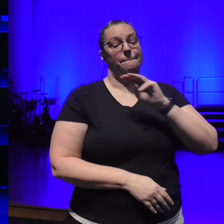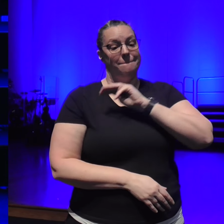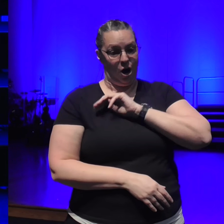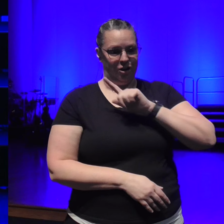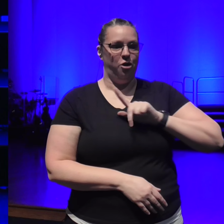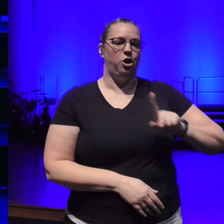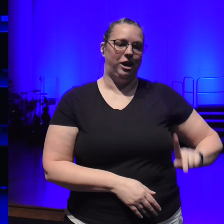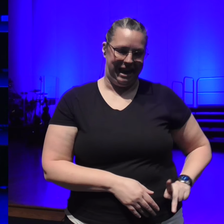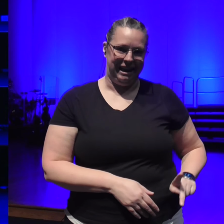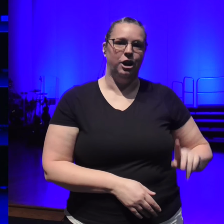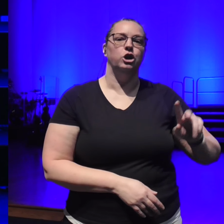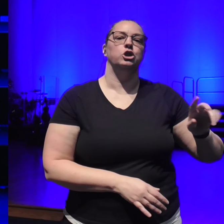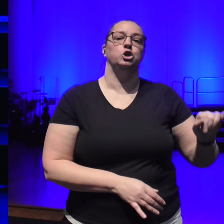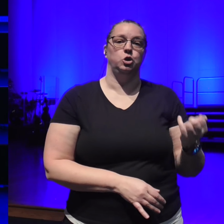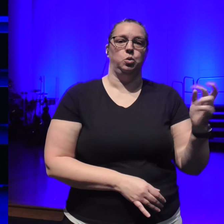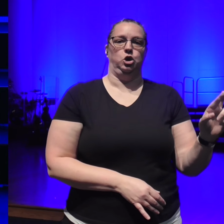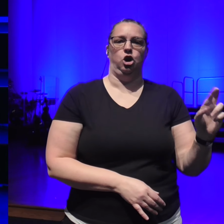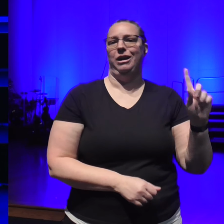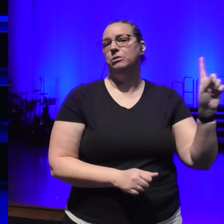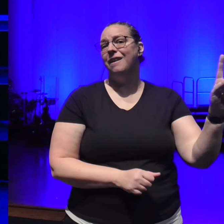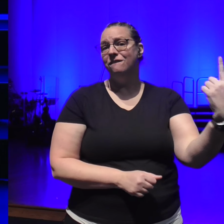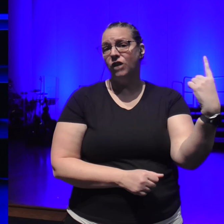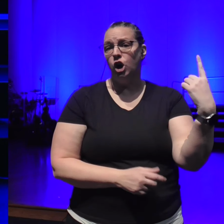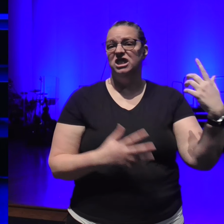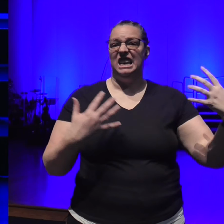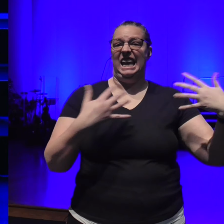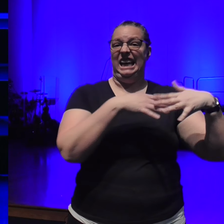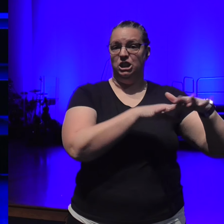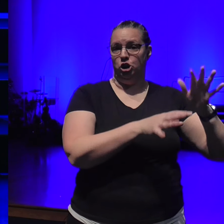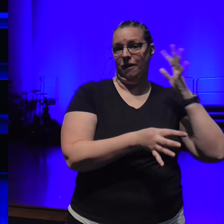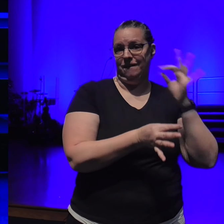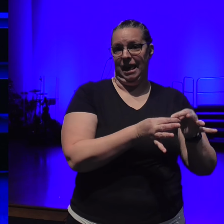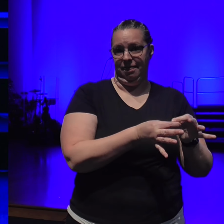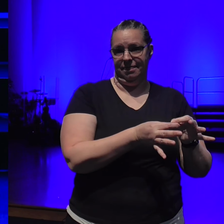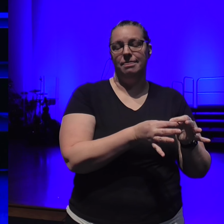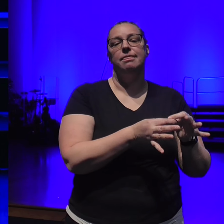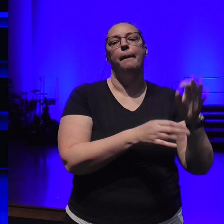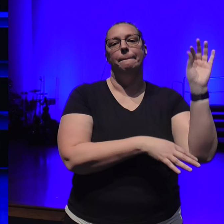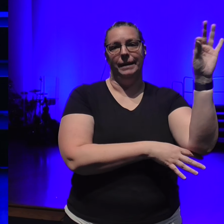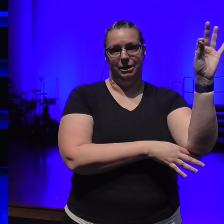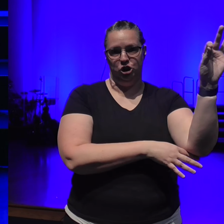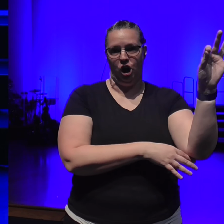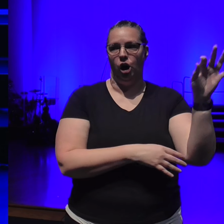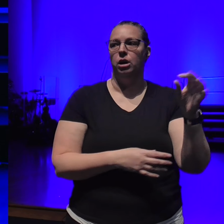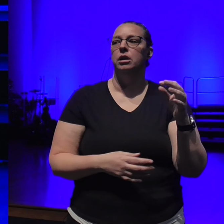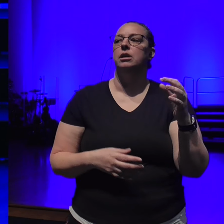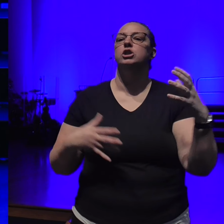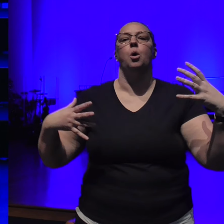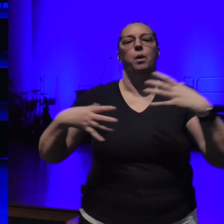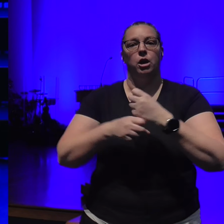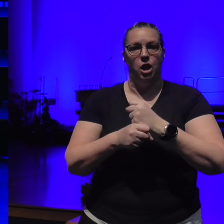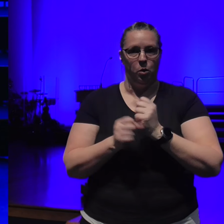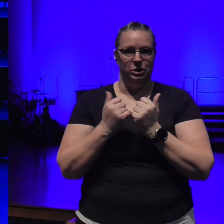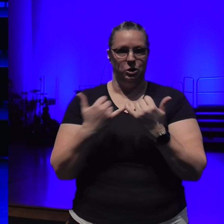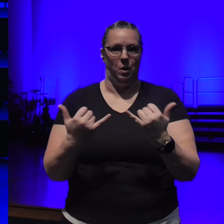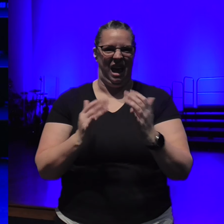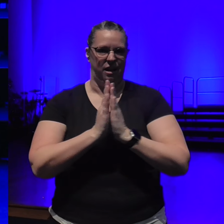interfaith minister in the United States of America. And we'll just prayerfully close with this